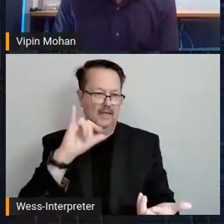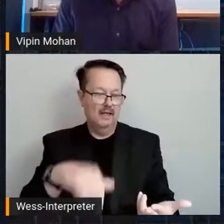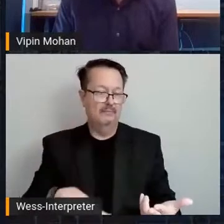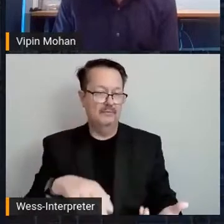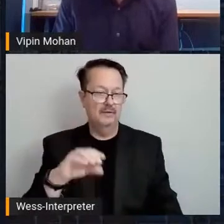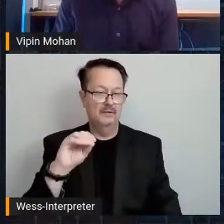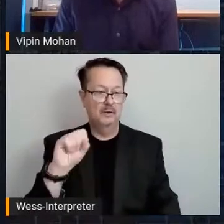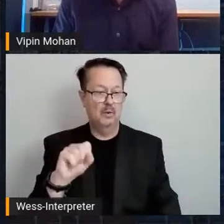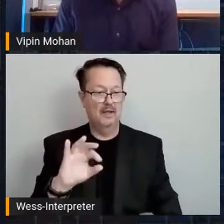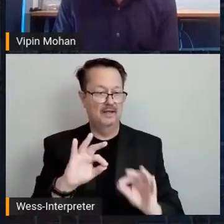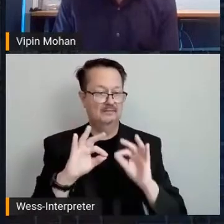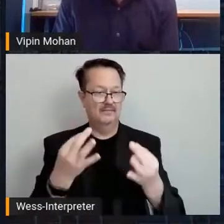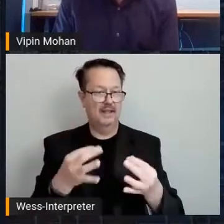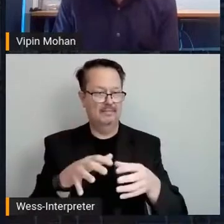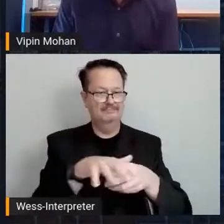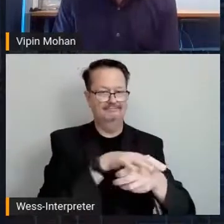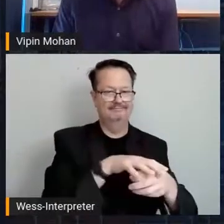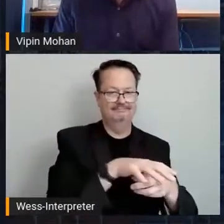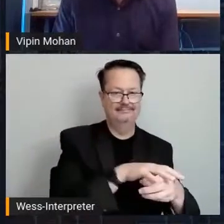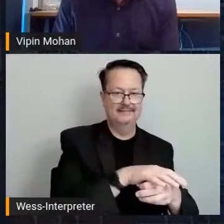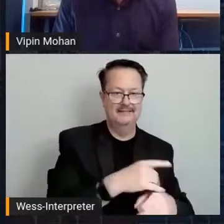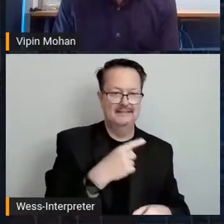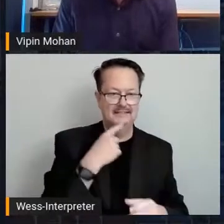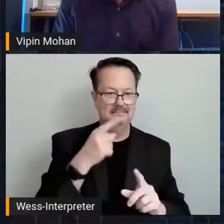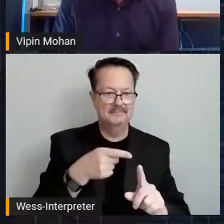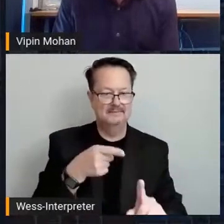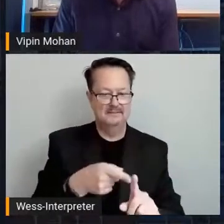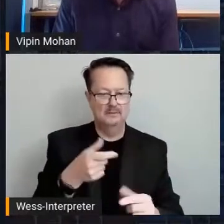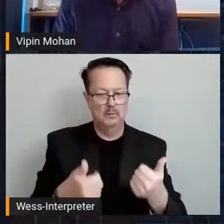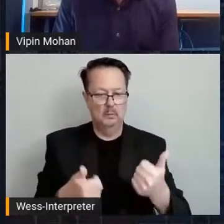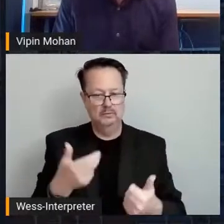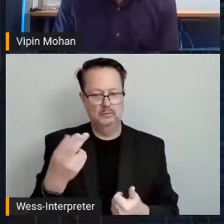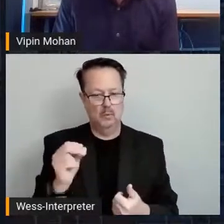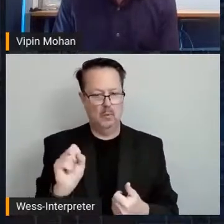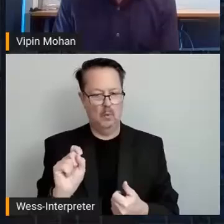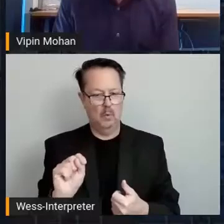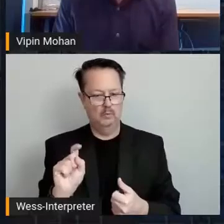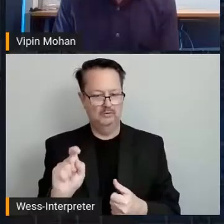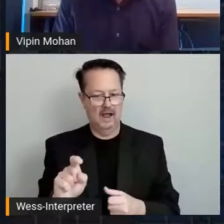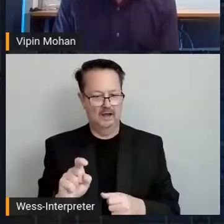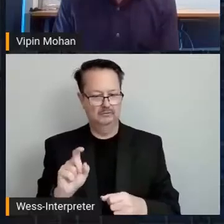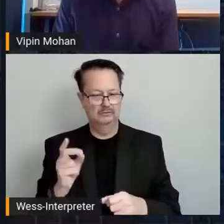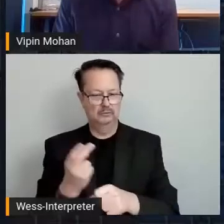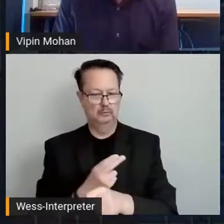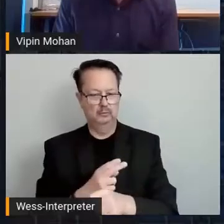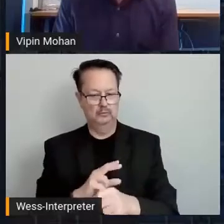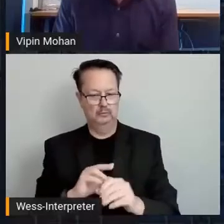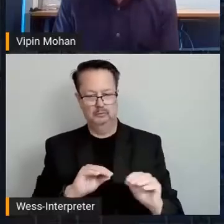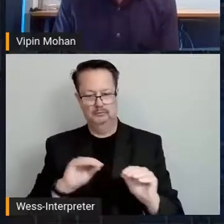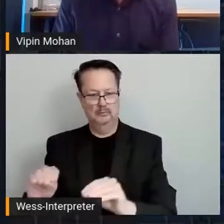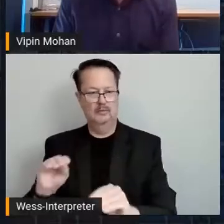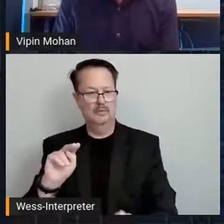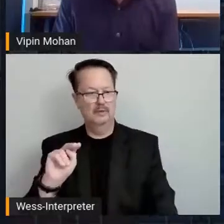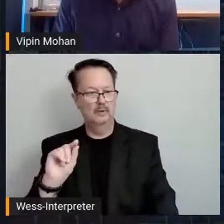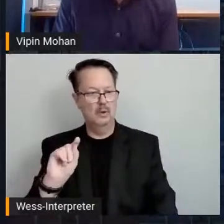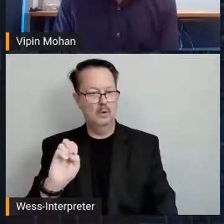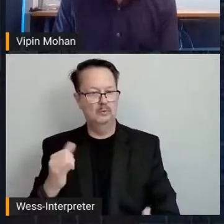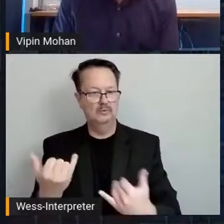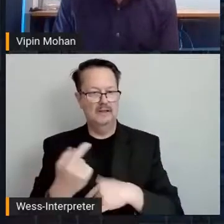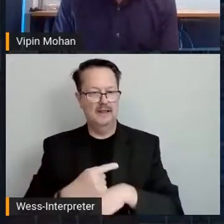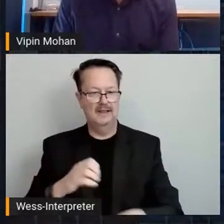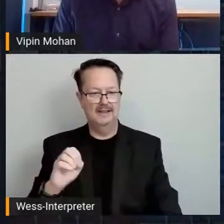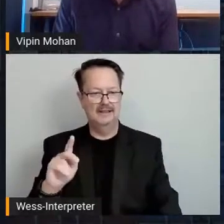family over here specifies what host OS I should be using for those nodes. Today, EKS-A